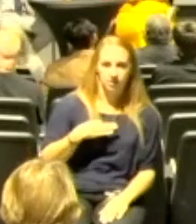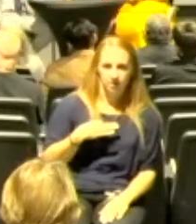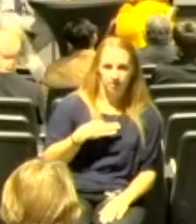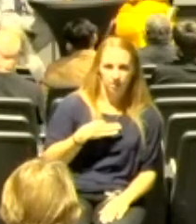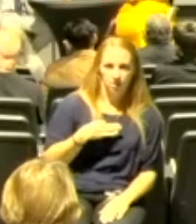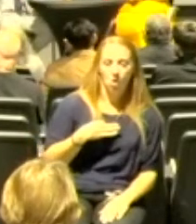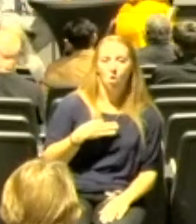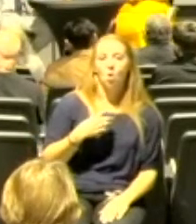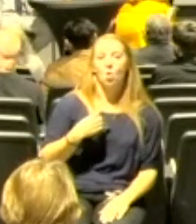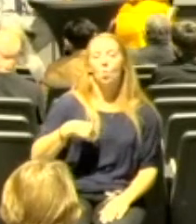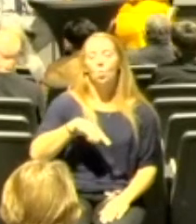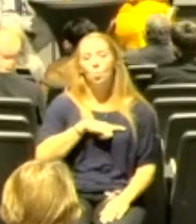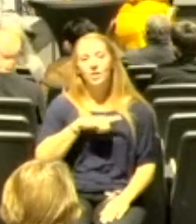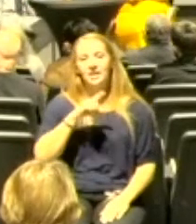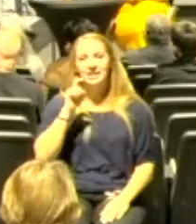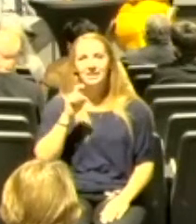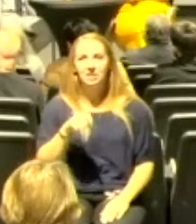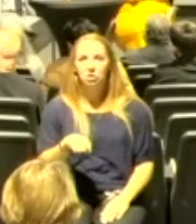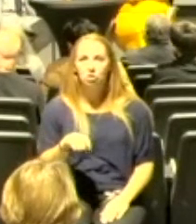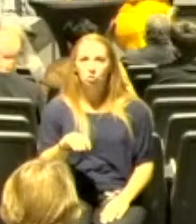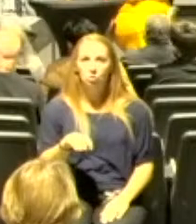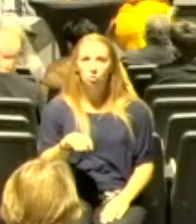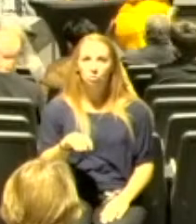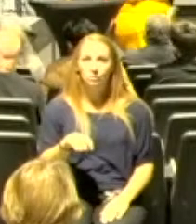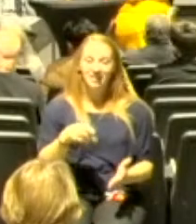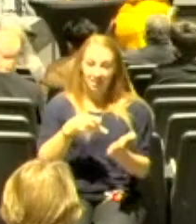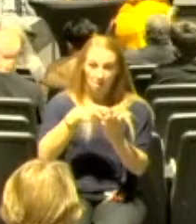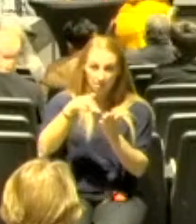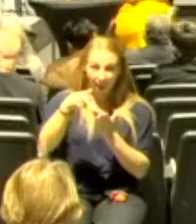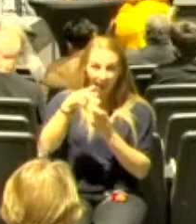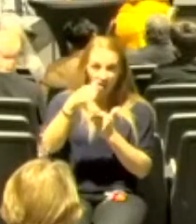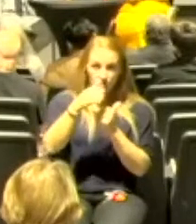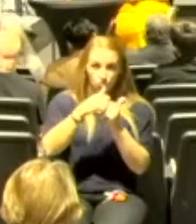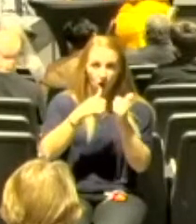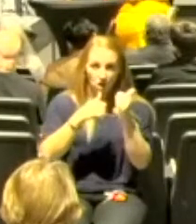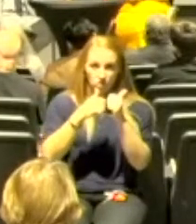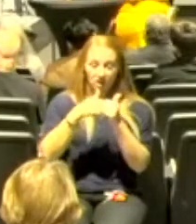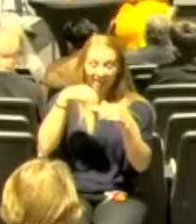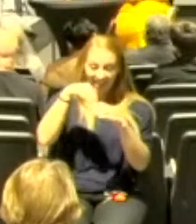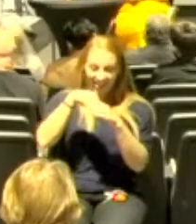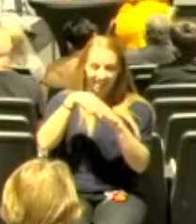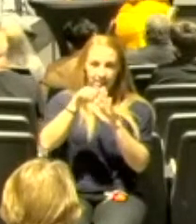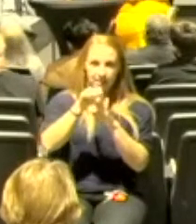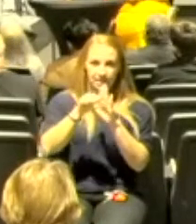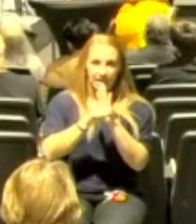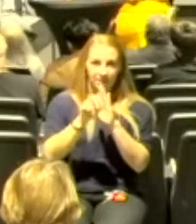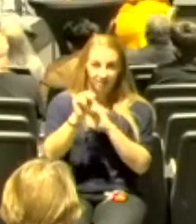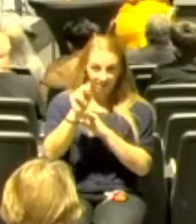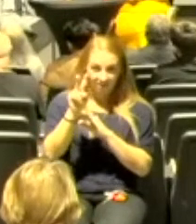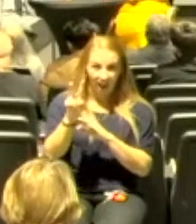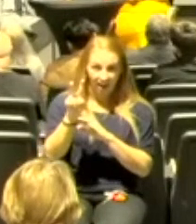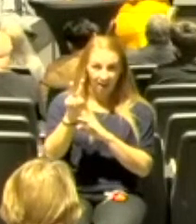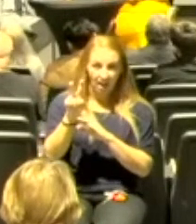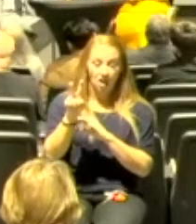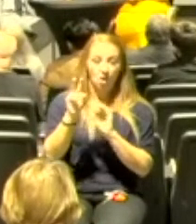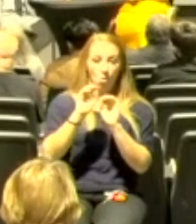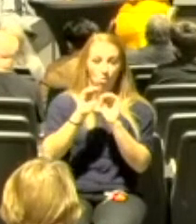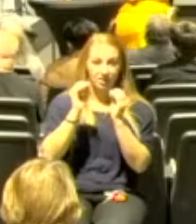need to start, and because the way which the pay structure within the state of Nevada and the organizational structure is